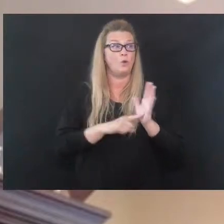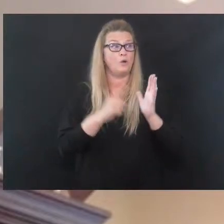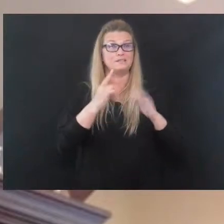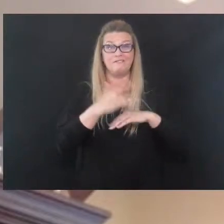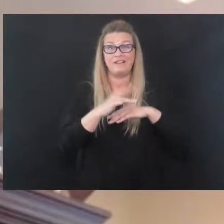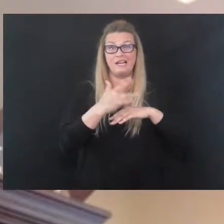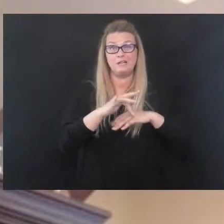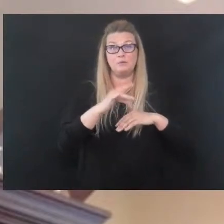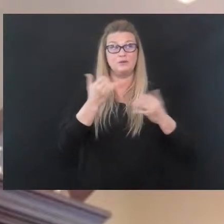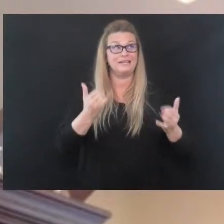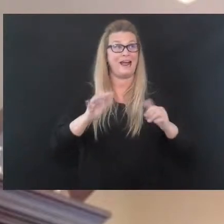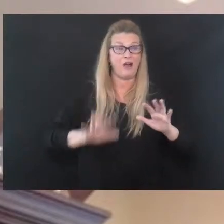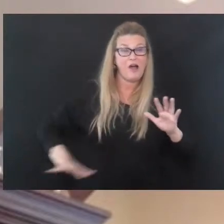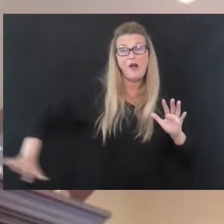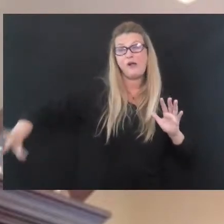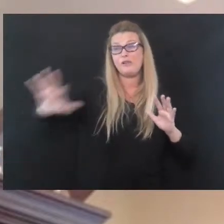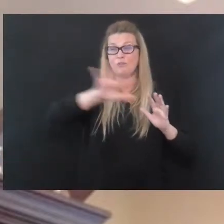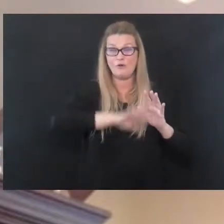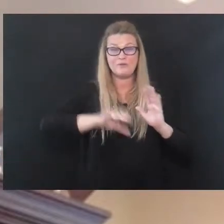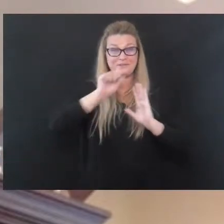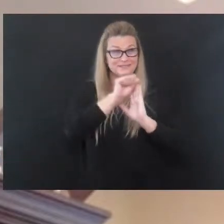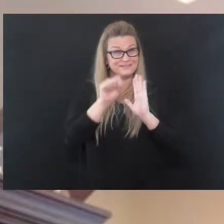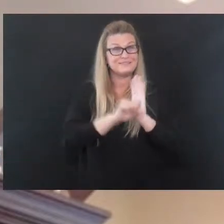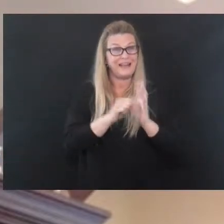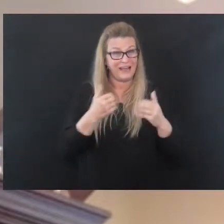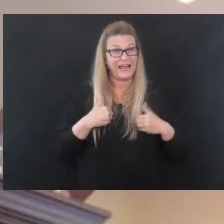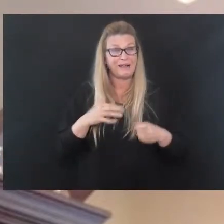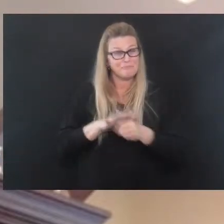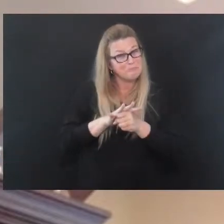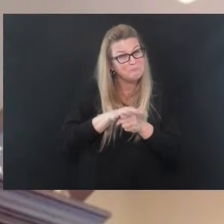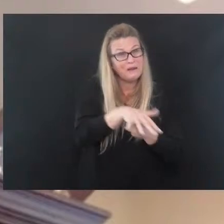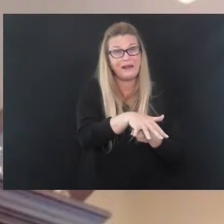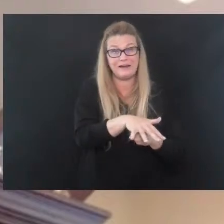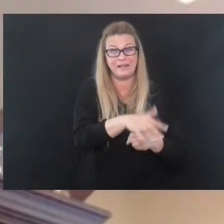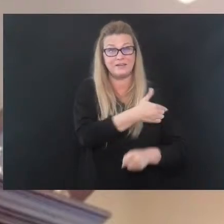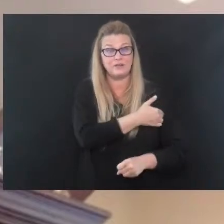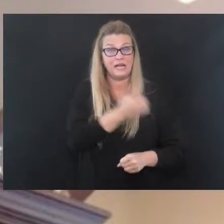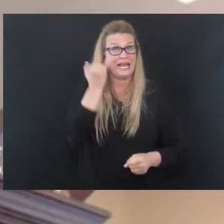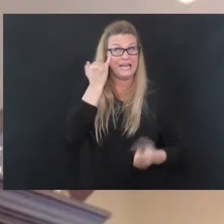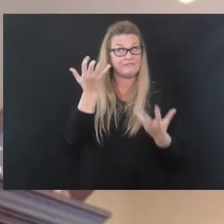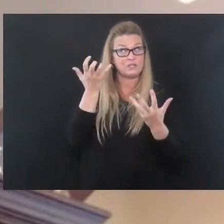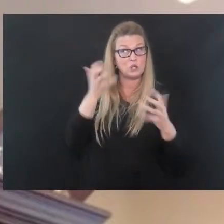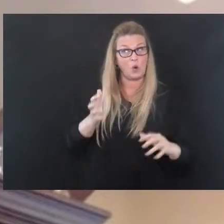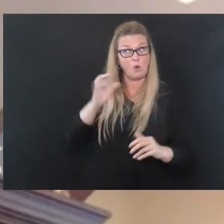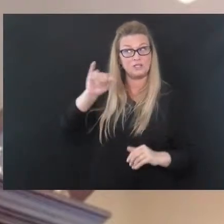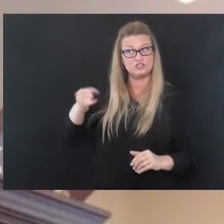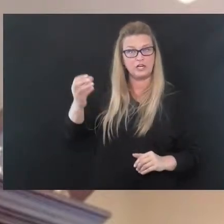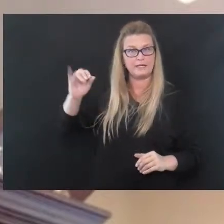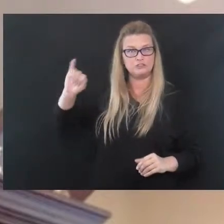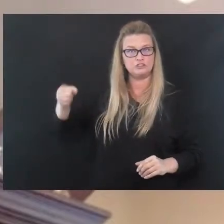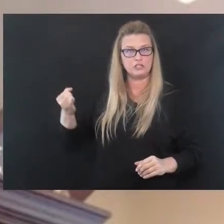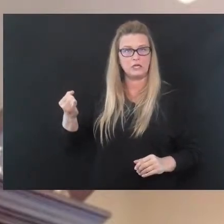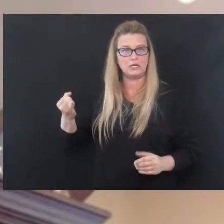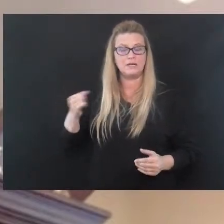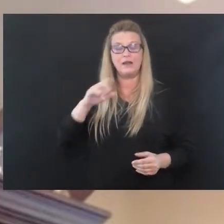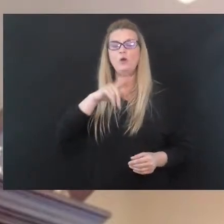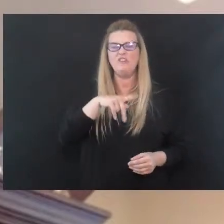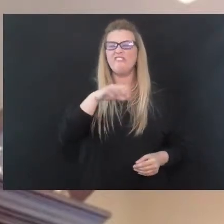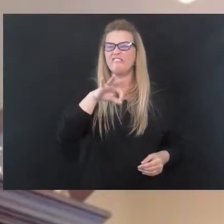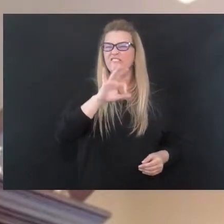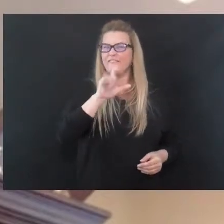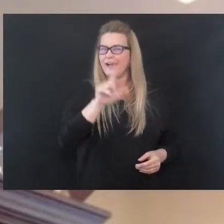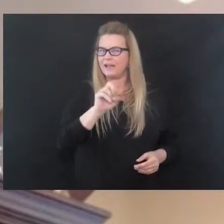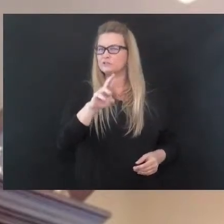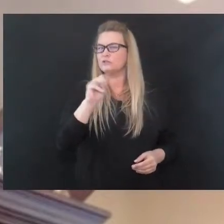now across the state, if someone does not want the Johnson & Johnson vaccine, Pfizer and Moderna